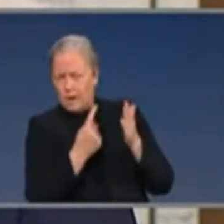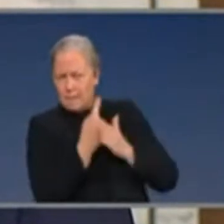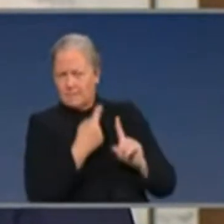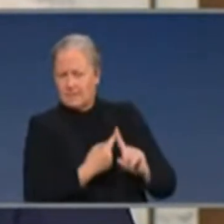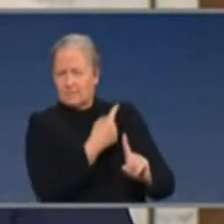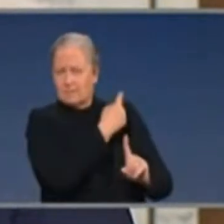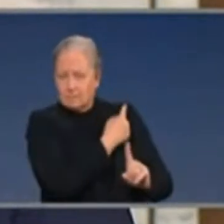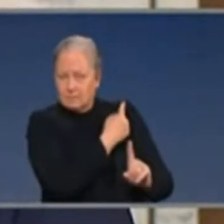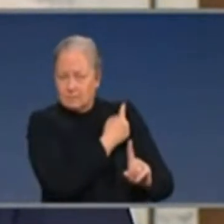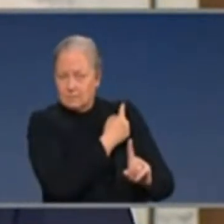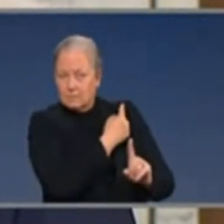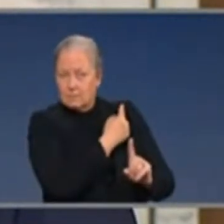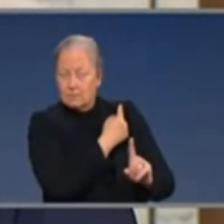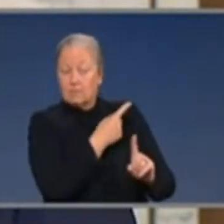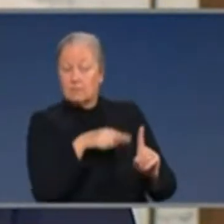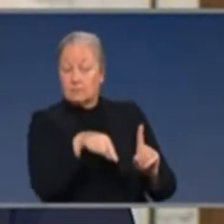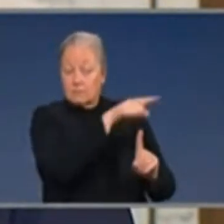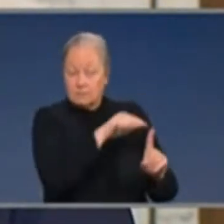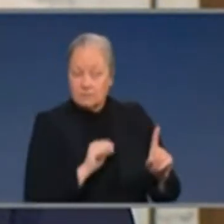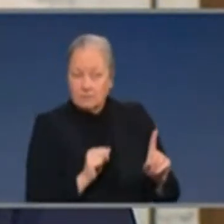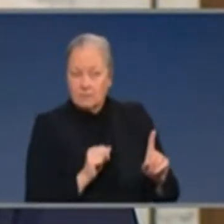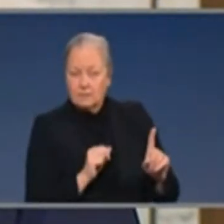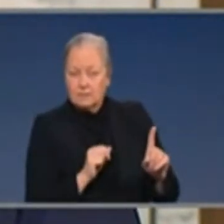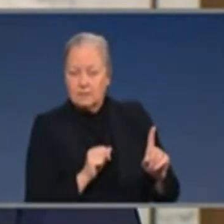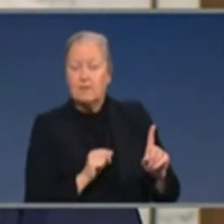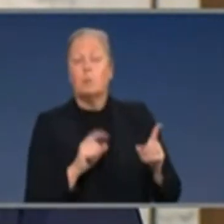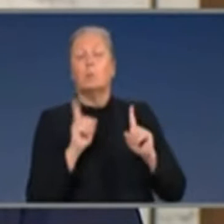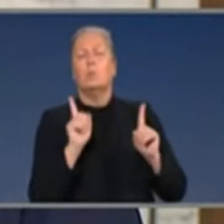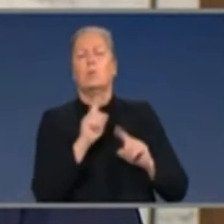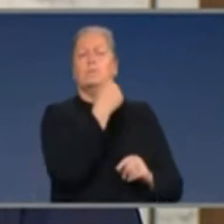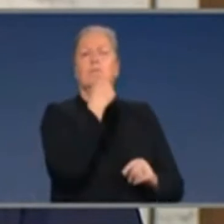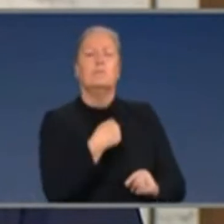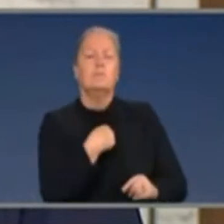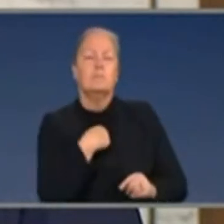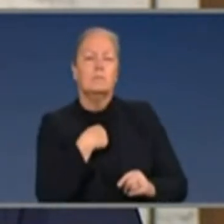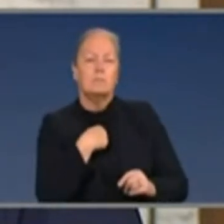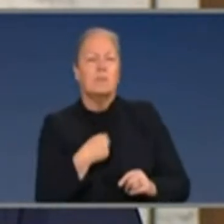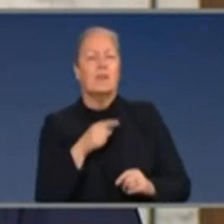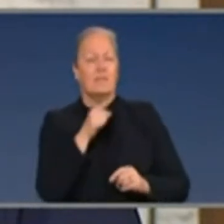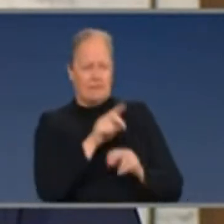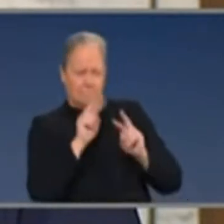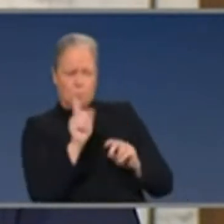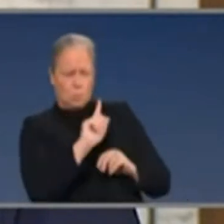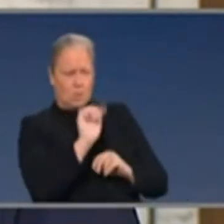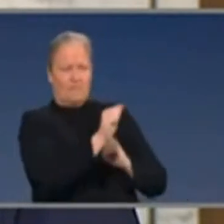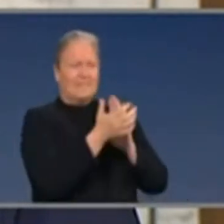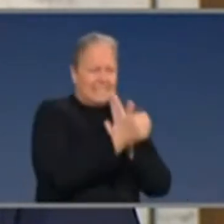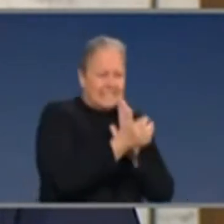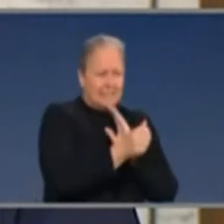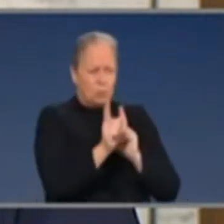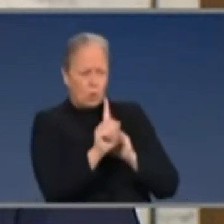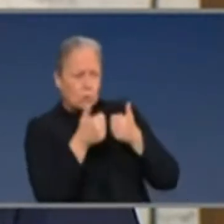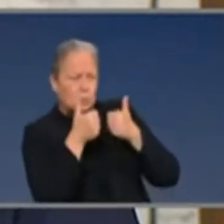can skill young people or people that come out. And what they've said to me is that their workforce